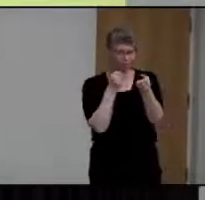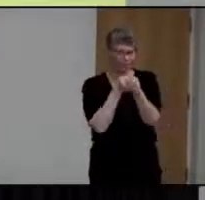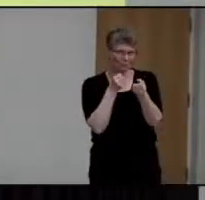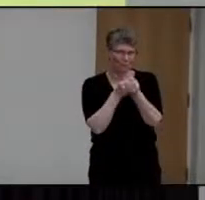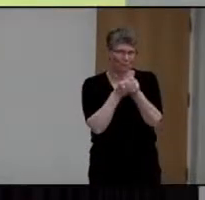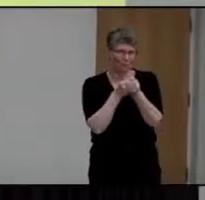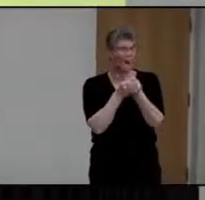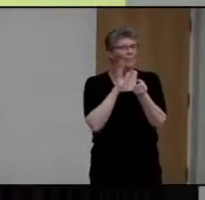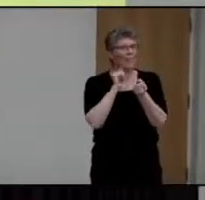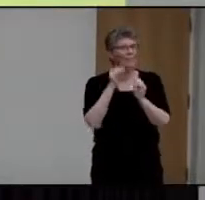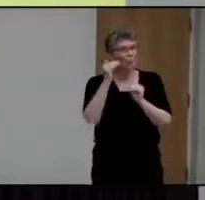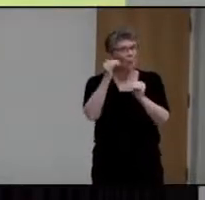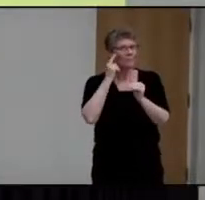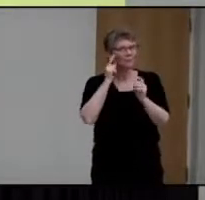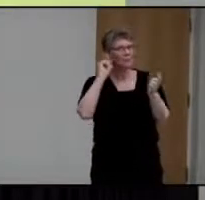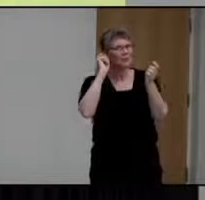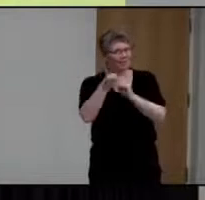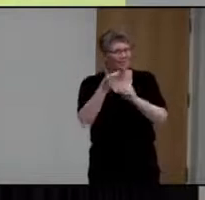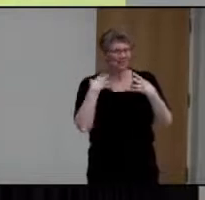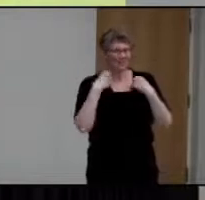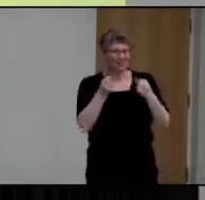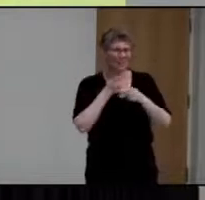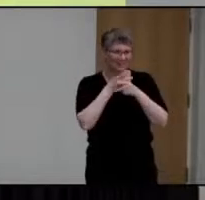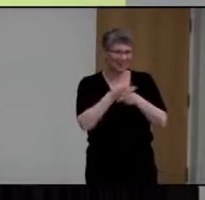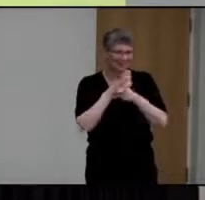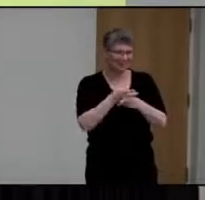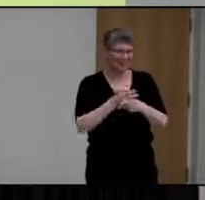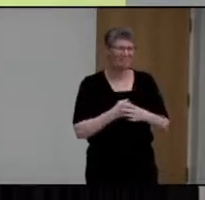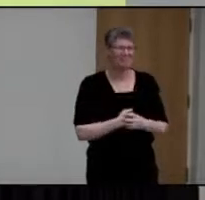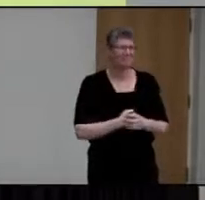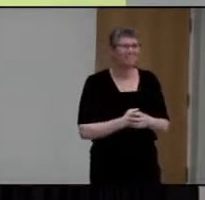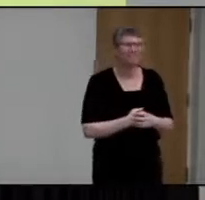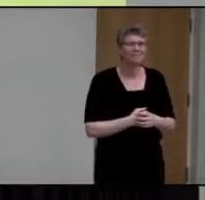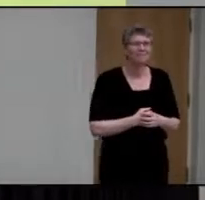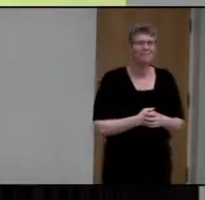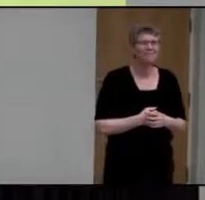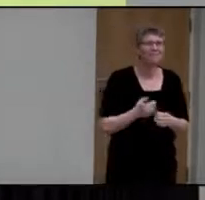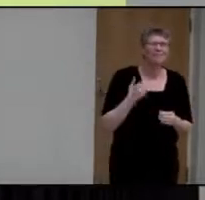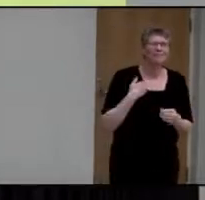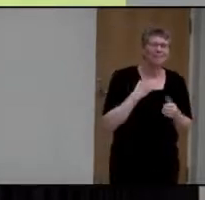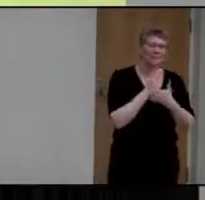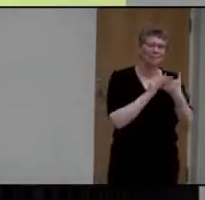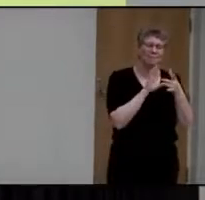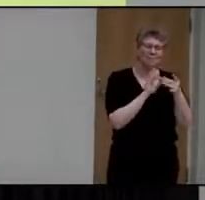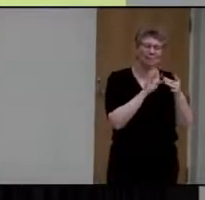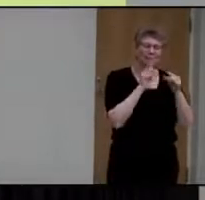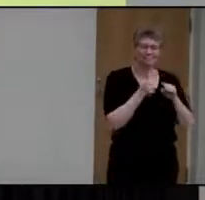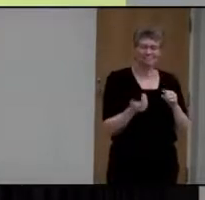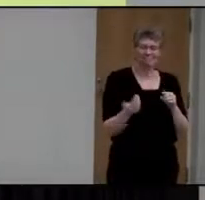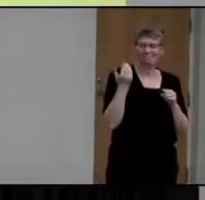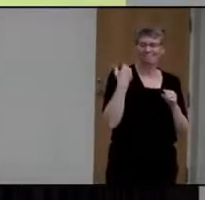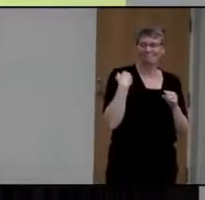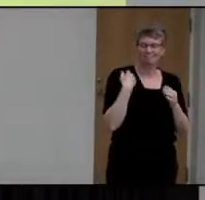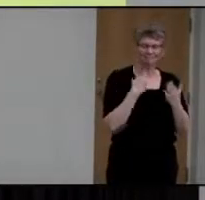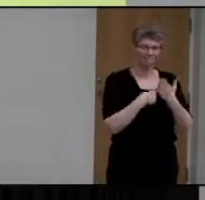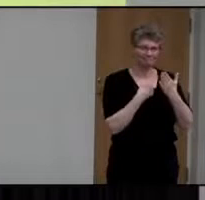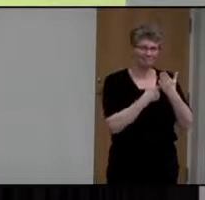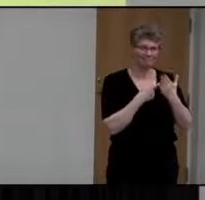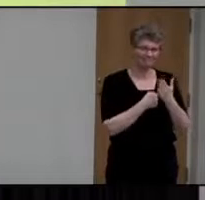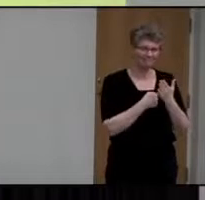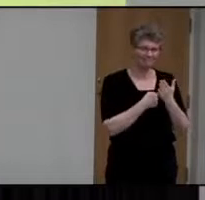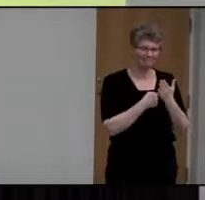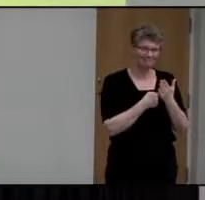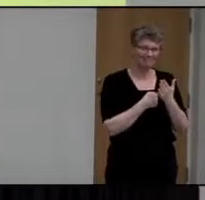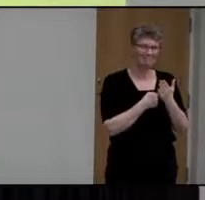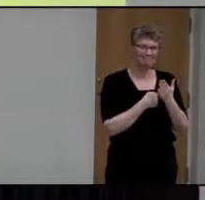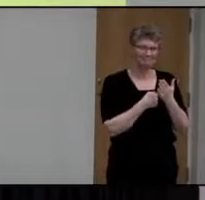have cheat notes here from our previous conversations, and I happen to know that I don't want to characterize your, but it